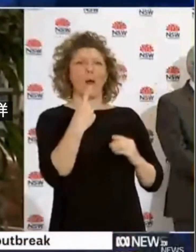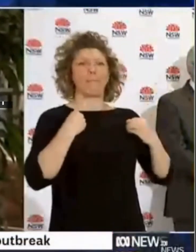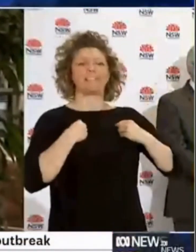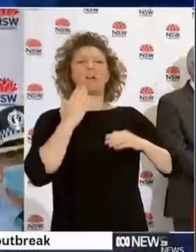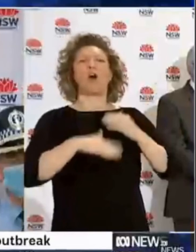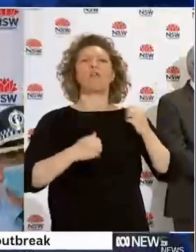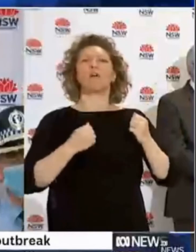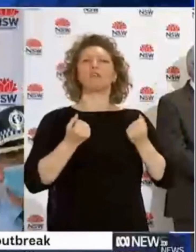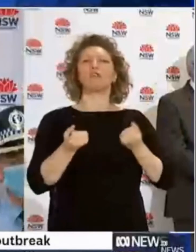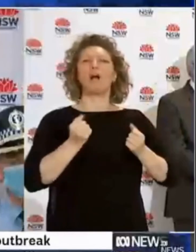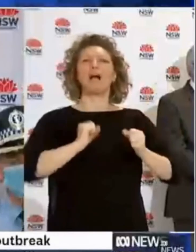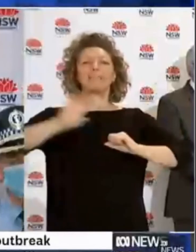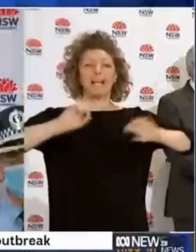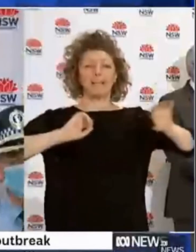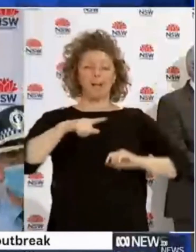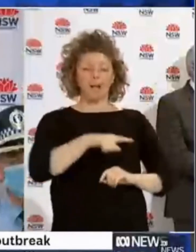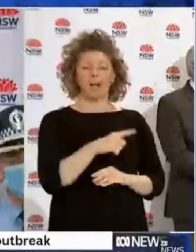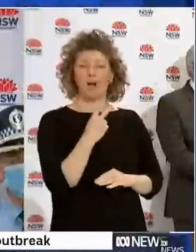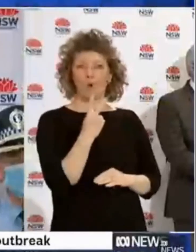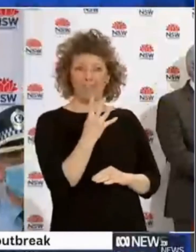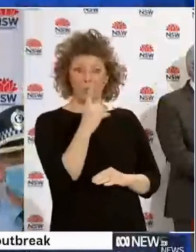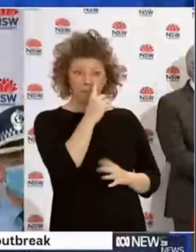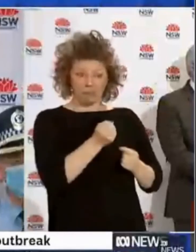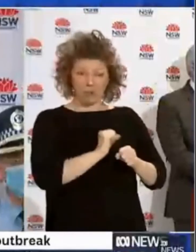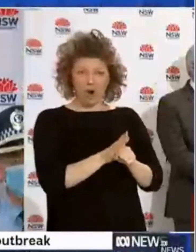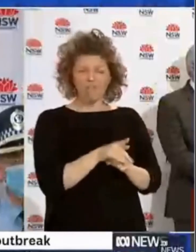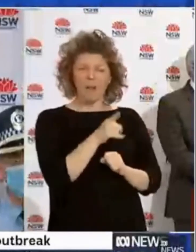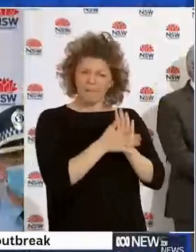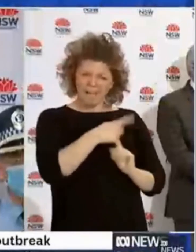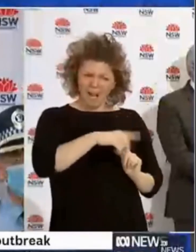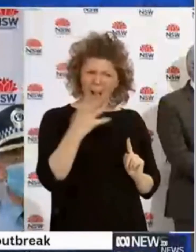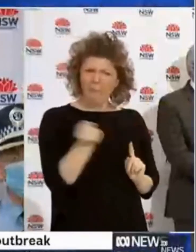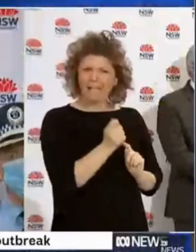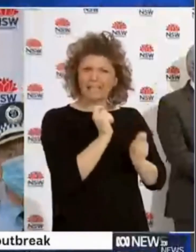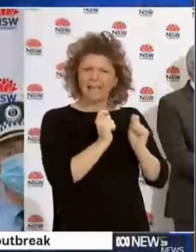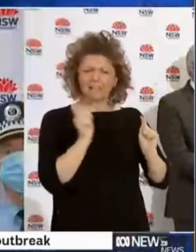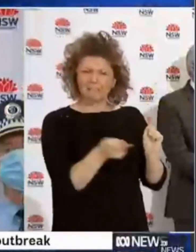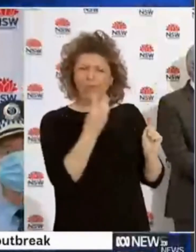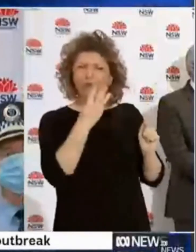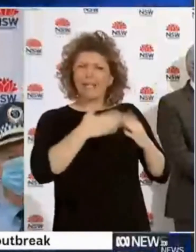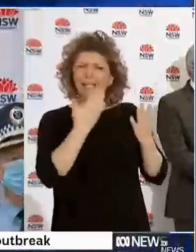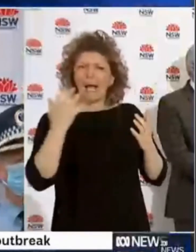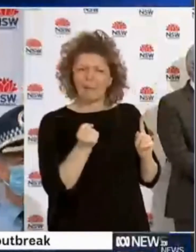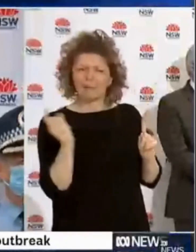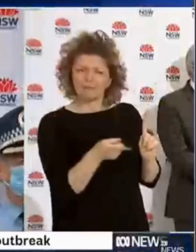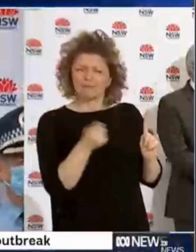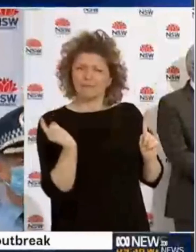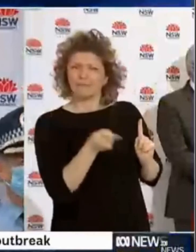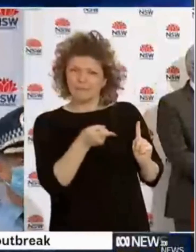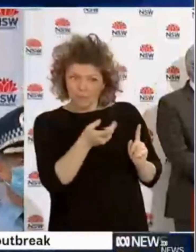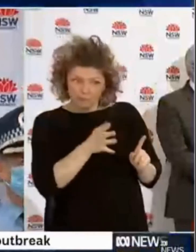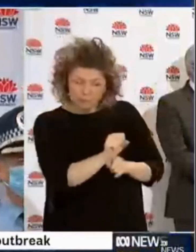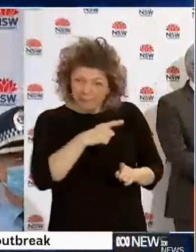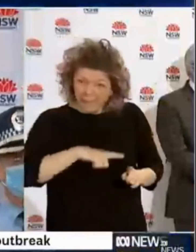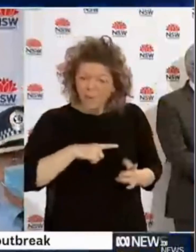somewhere else? I don't have the. My understanding is that we have found a number of cases. I can't say specifically whether it's this particular company or not, where